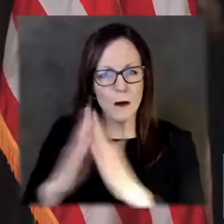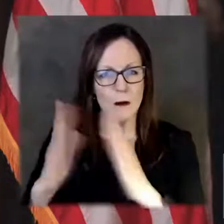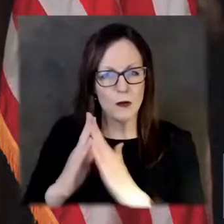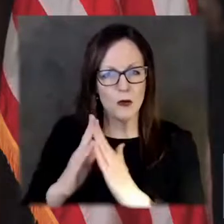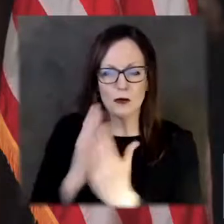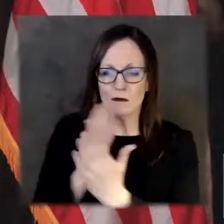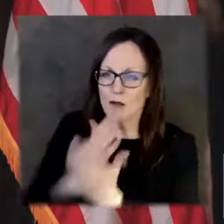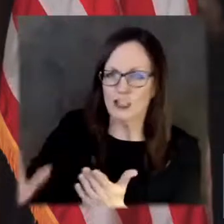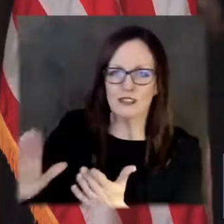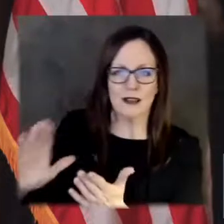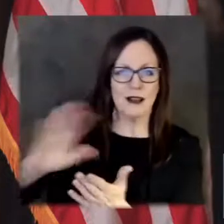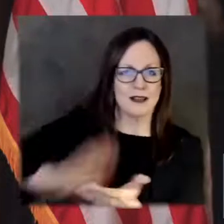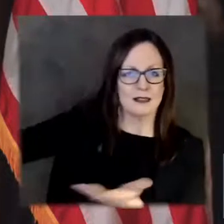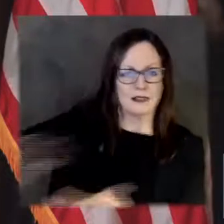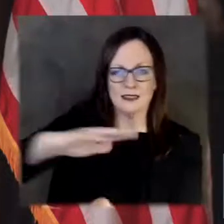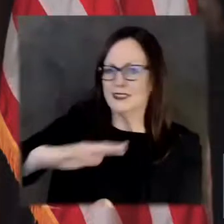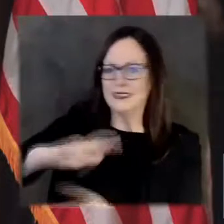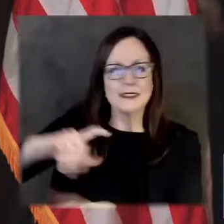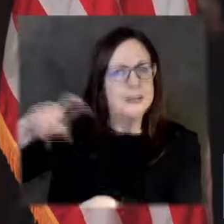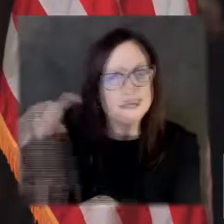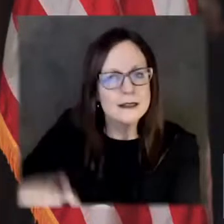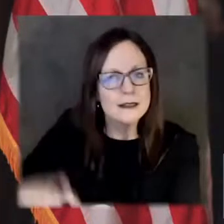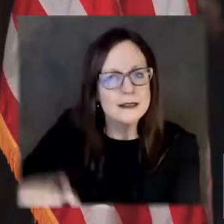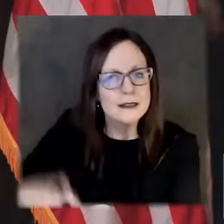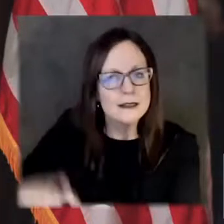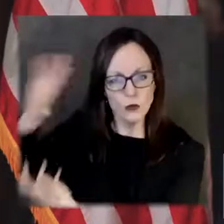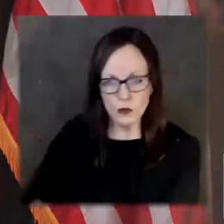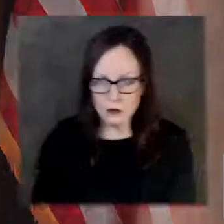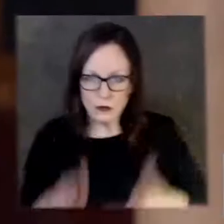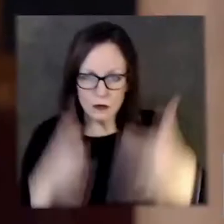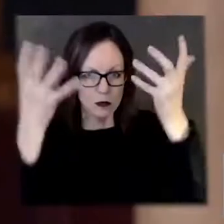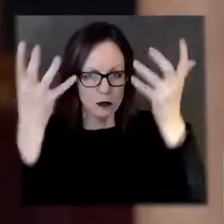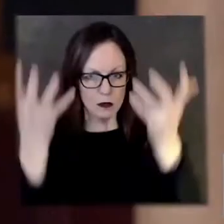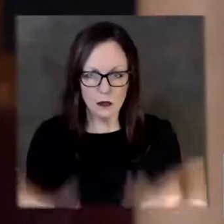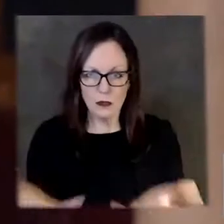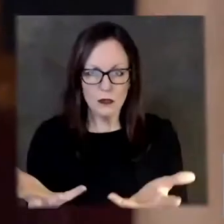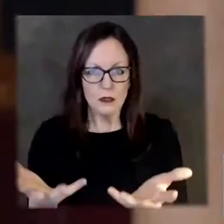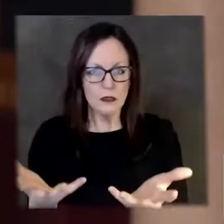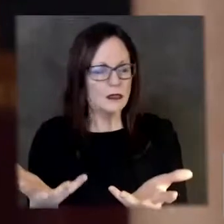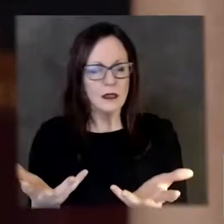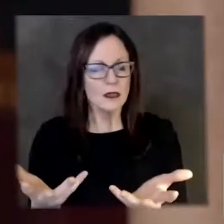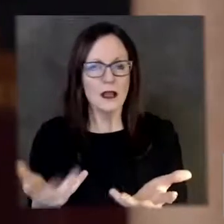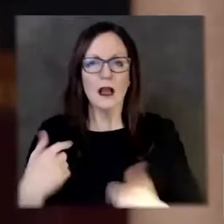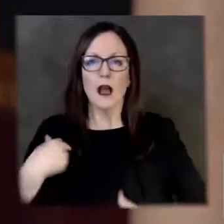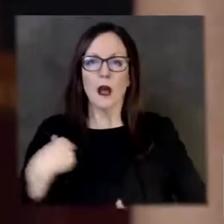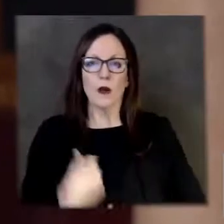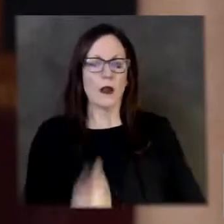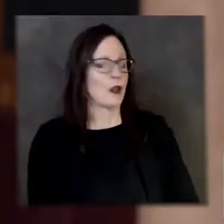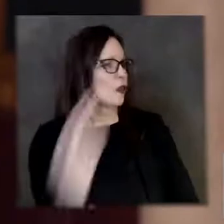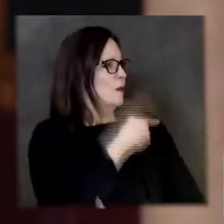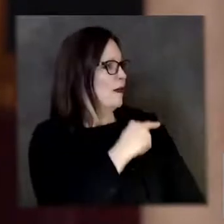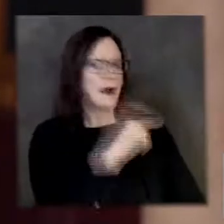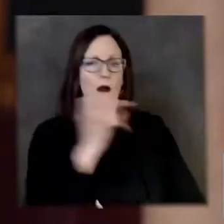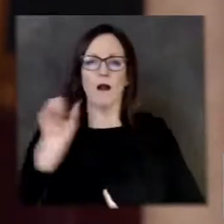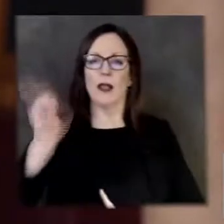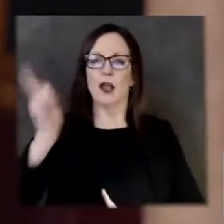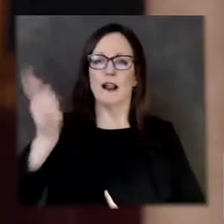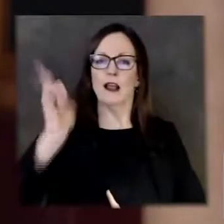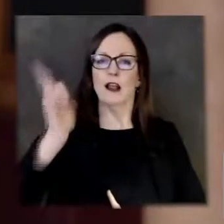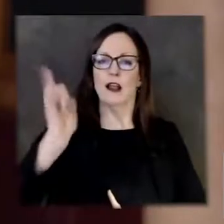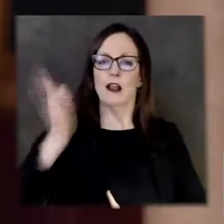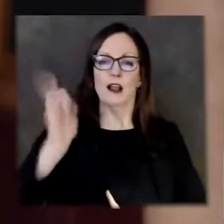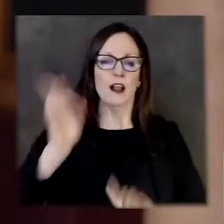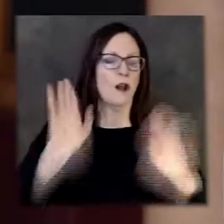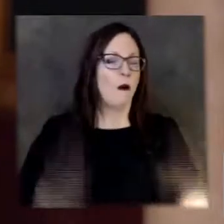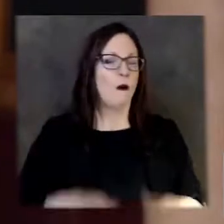to bounce back from this pandemic, we have to get our priorities straight. We can't keep throwing your taxpayer dollars into a